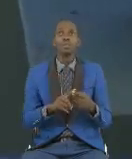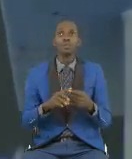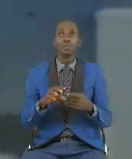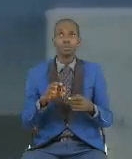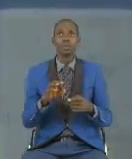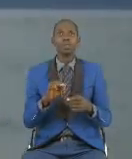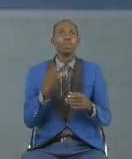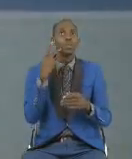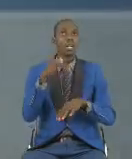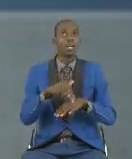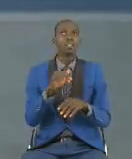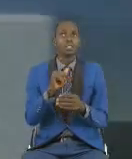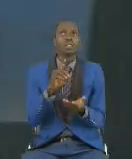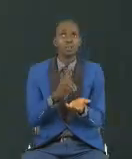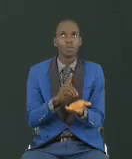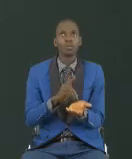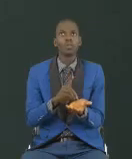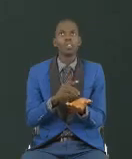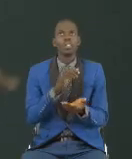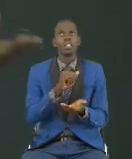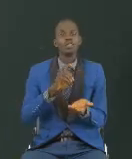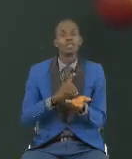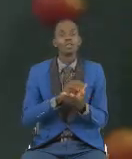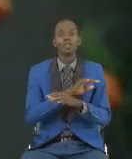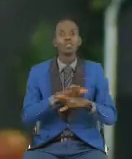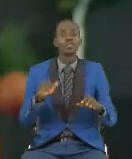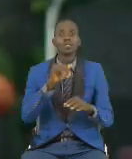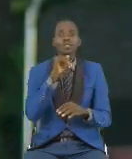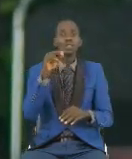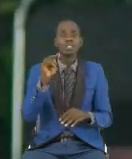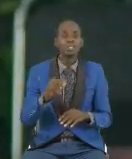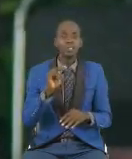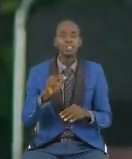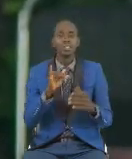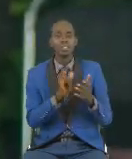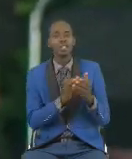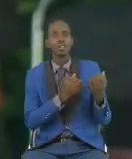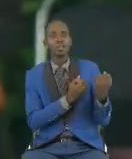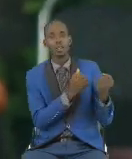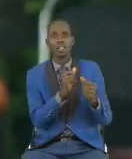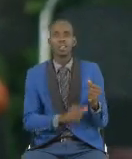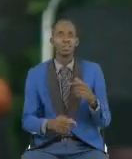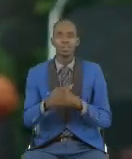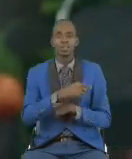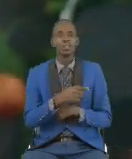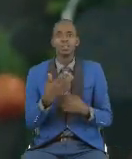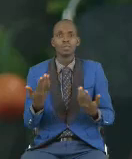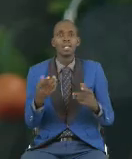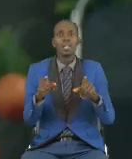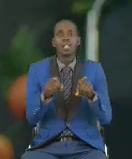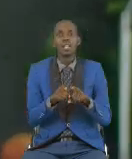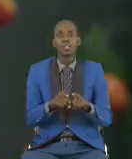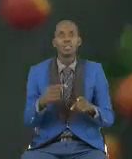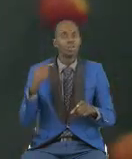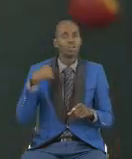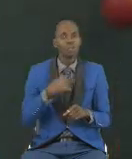doctor. A doctor doesn't need, we need courage in everything, but you know, doesn't need courage like we think of